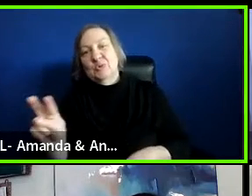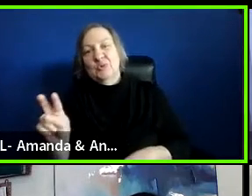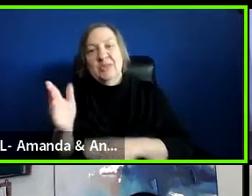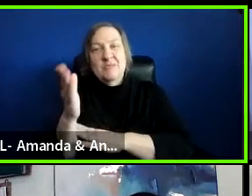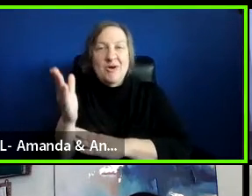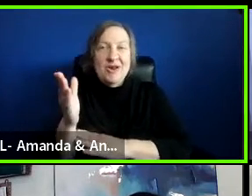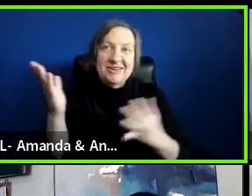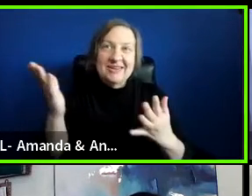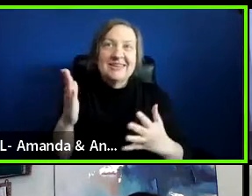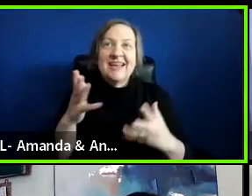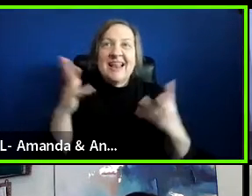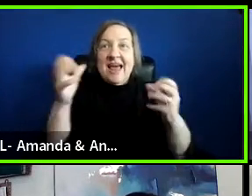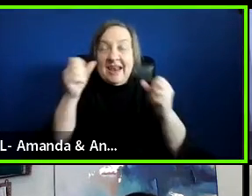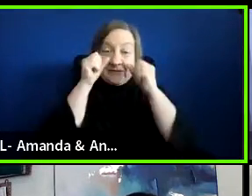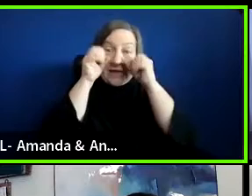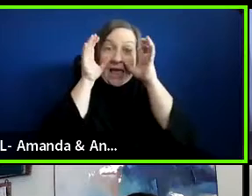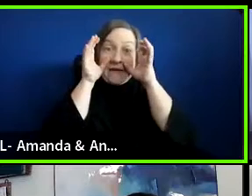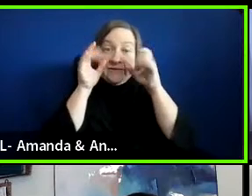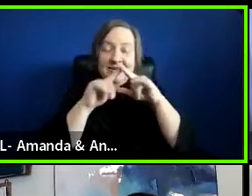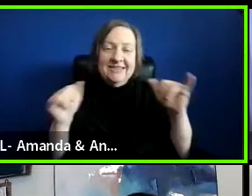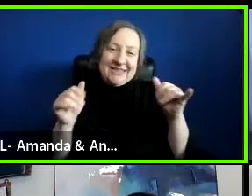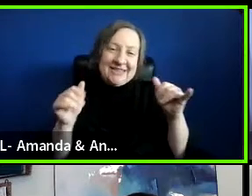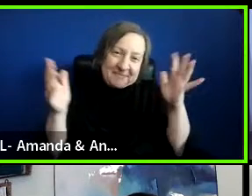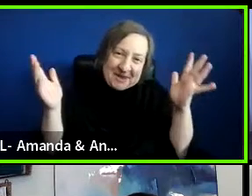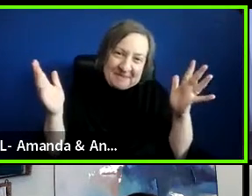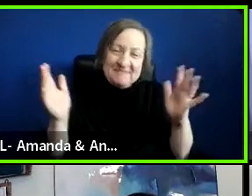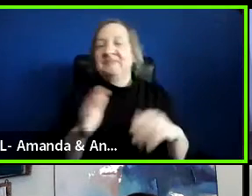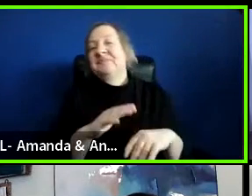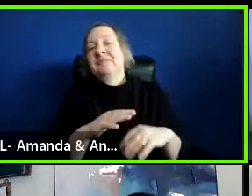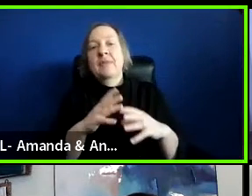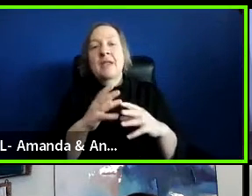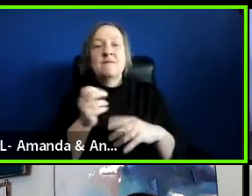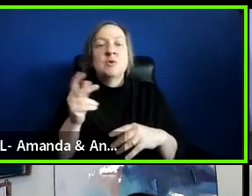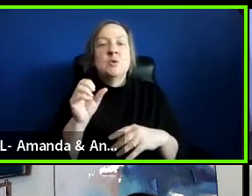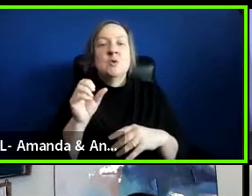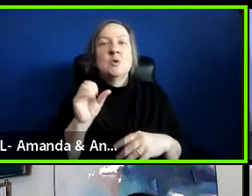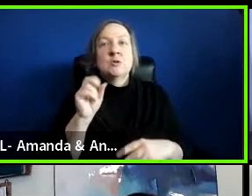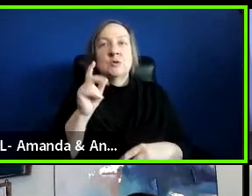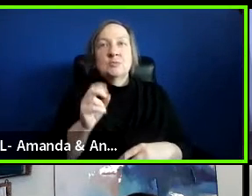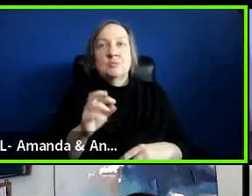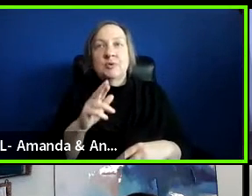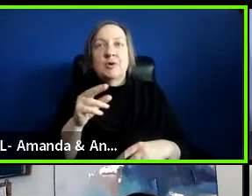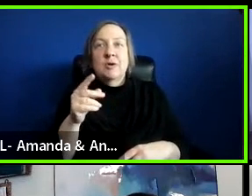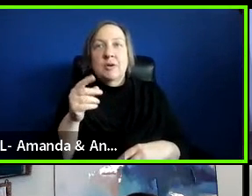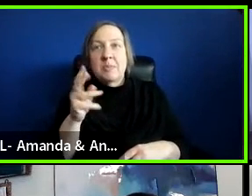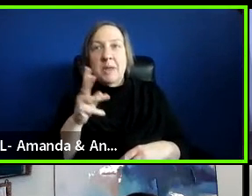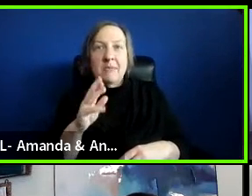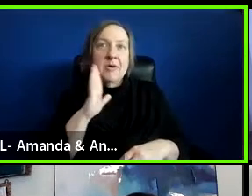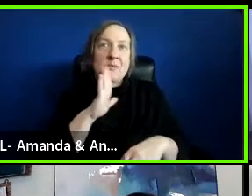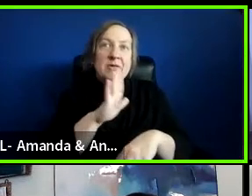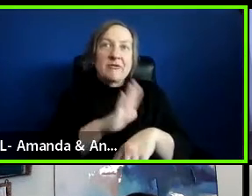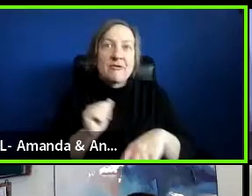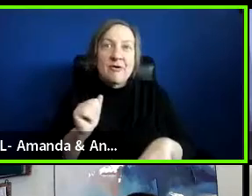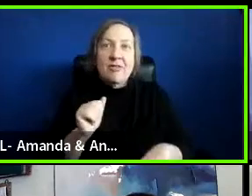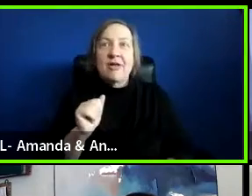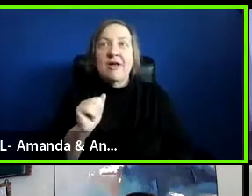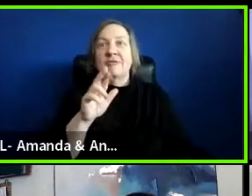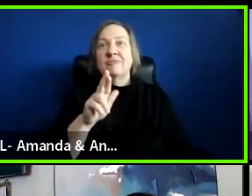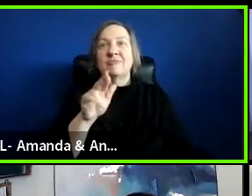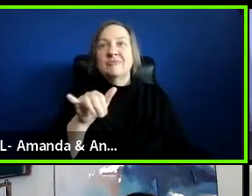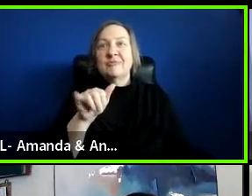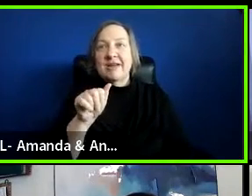on a lot of caffeine at the same time. So a couple of superpowers there. I will call on